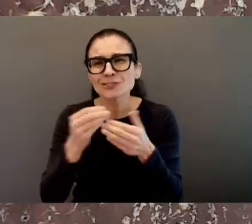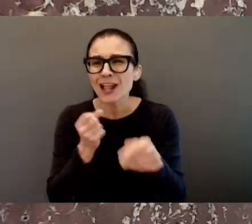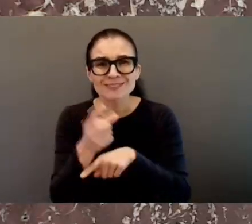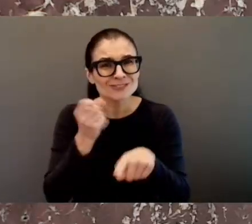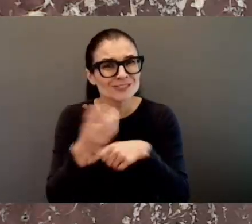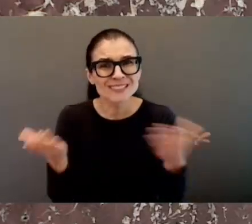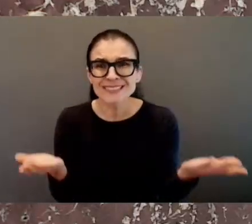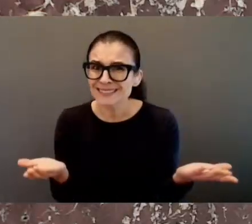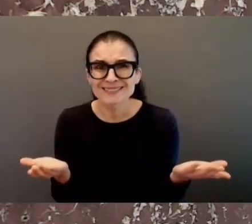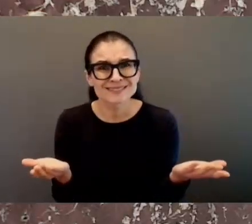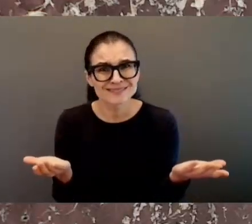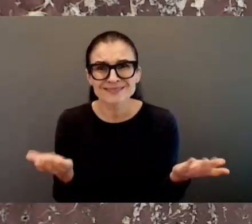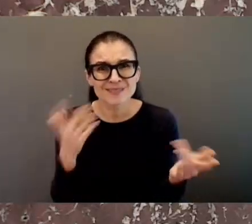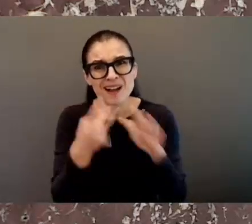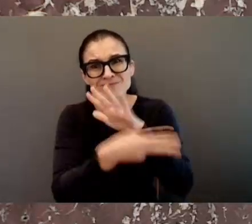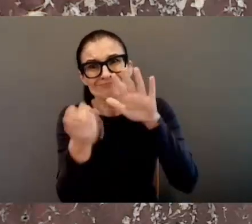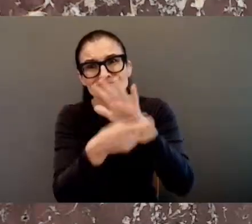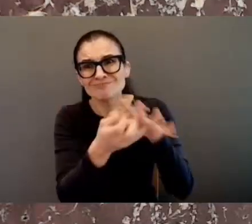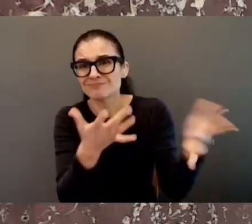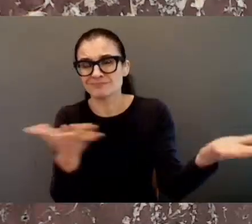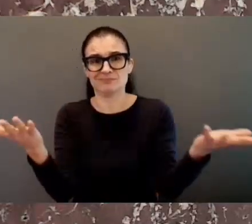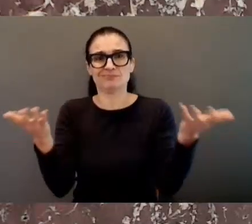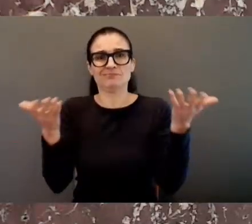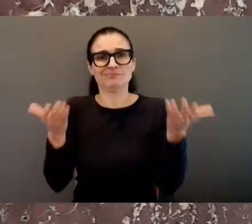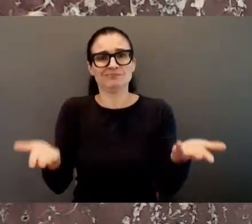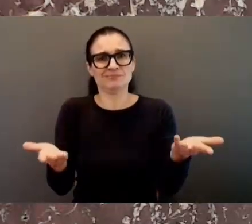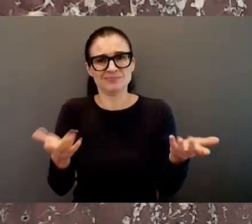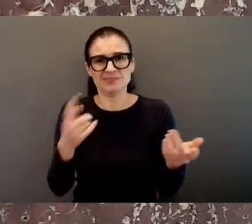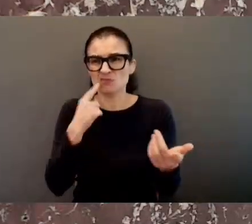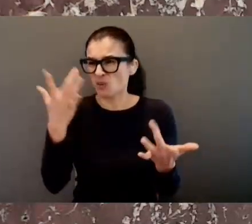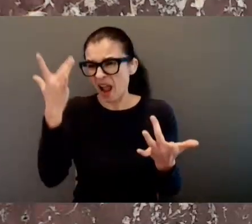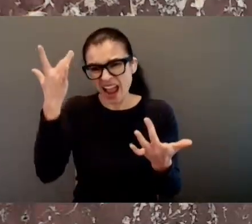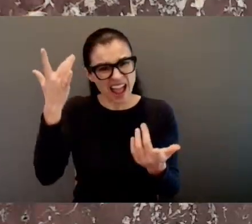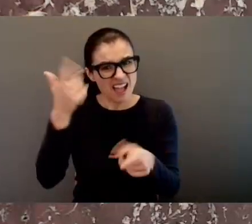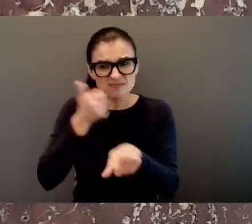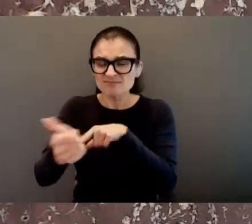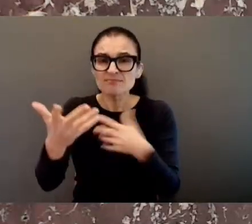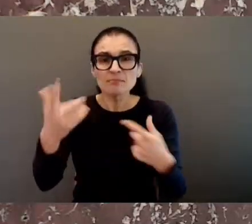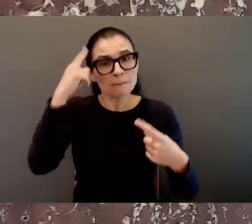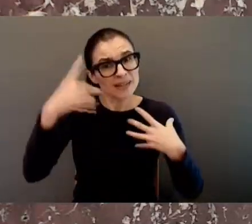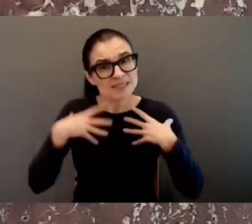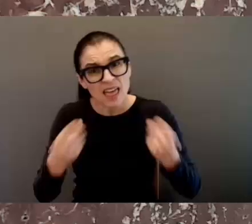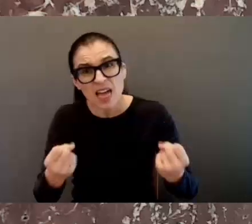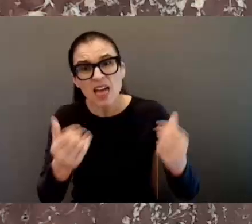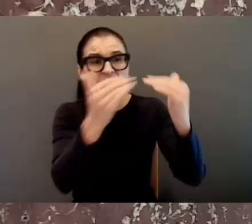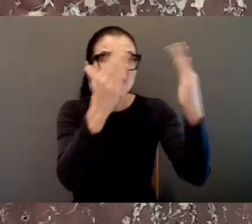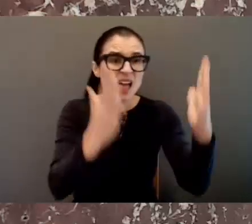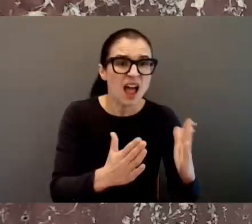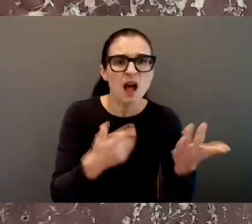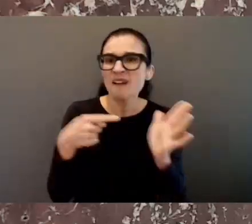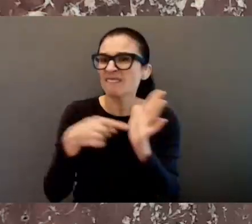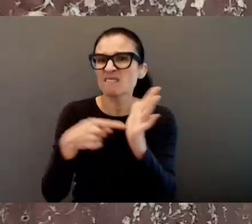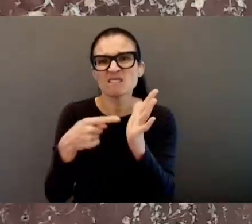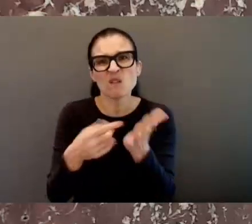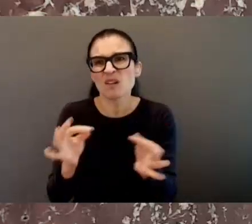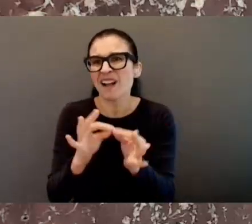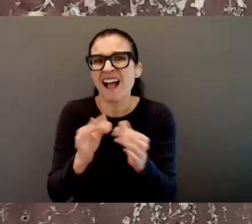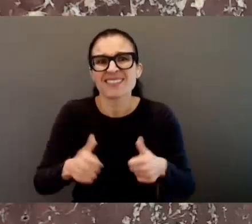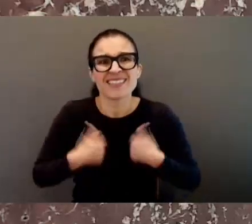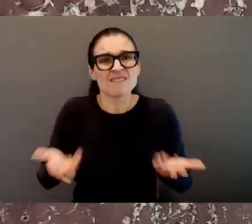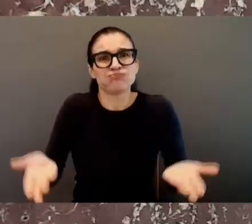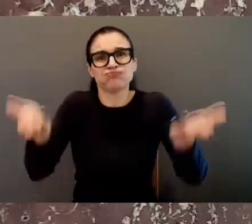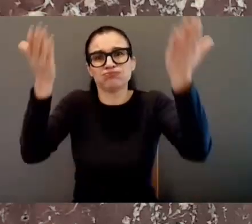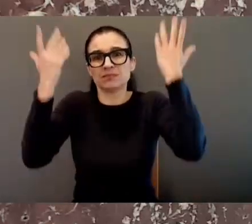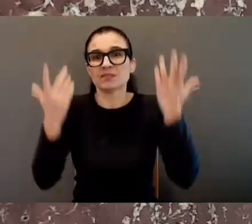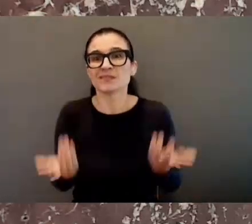and release, because property crimes are not taken seriously by this government. They're calling on the government for a hands-on street